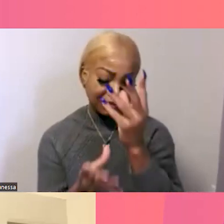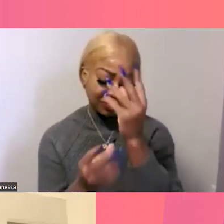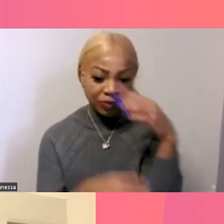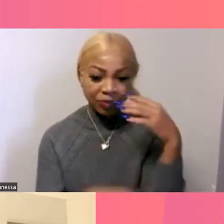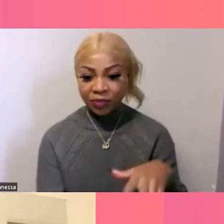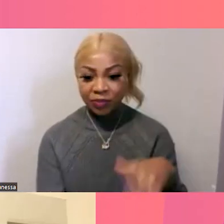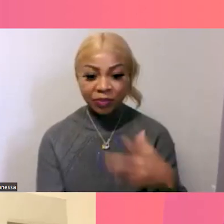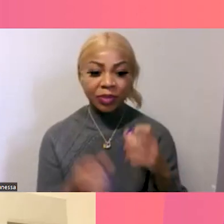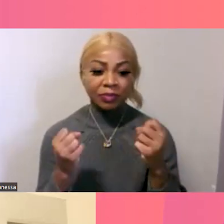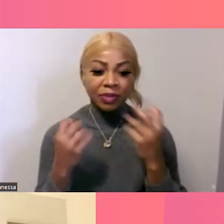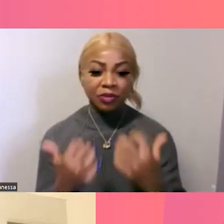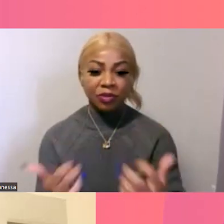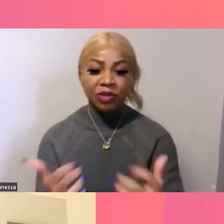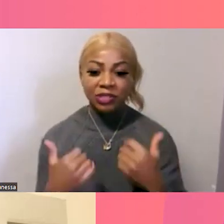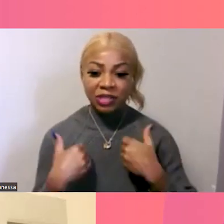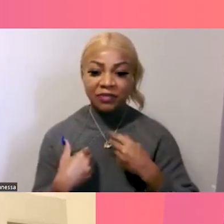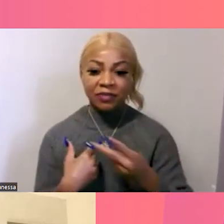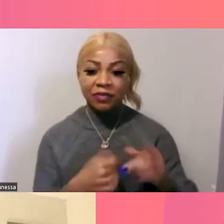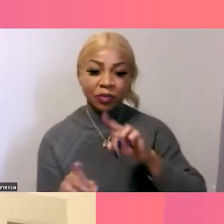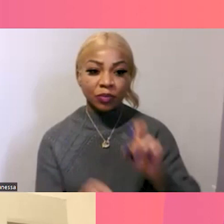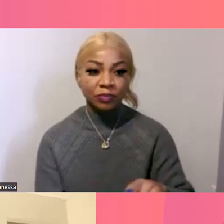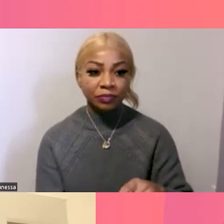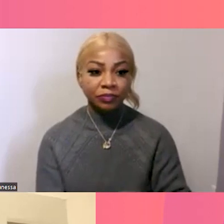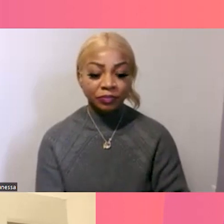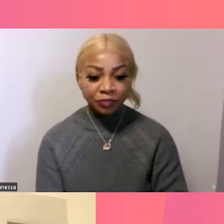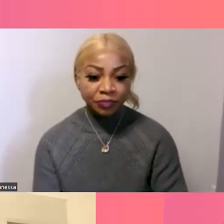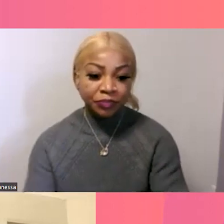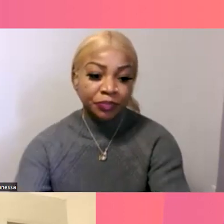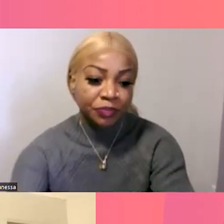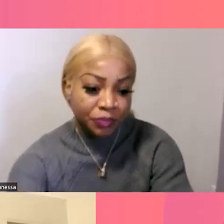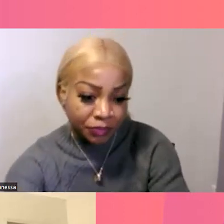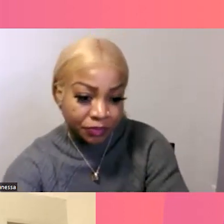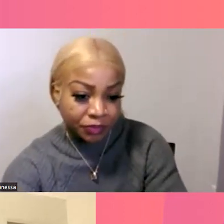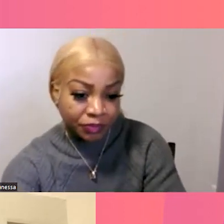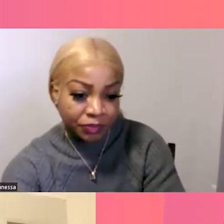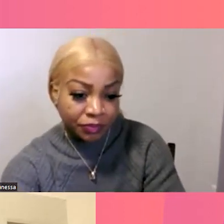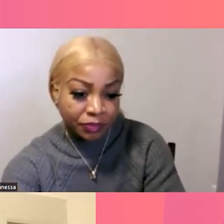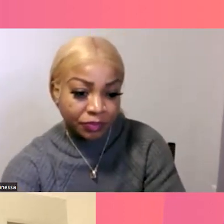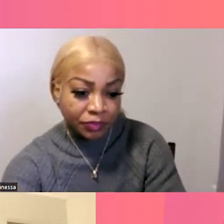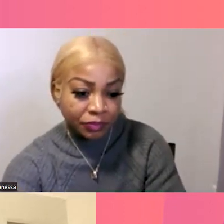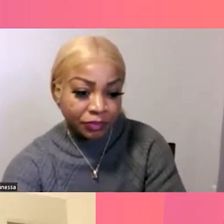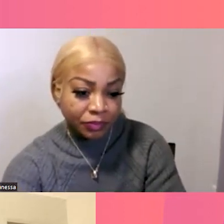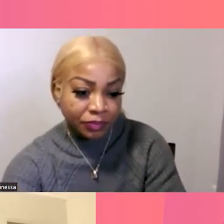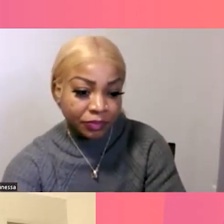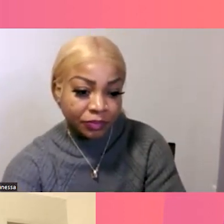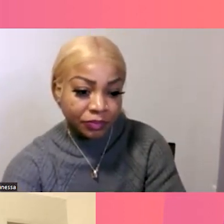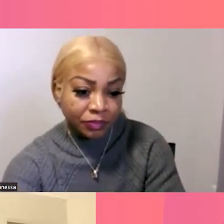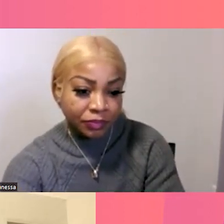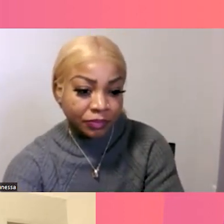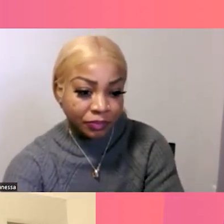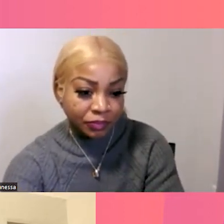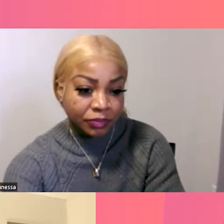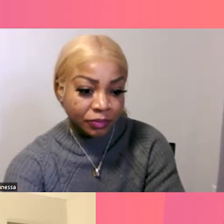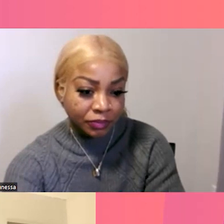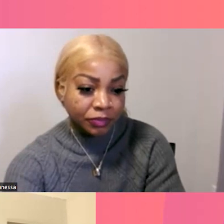audience had several questions, and here one of those. The presenters acknowledged that they are reclaiming the word fat after